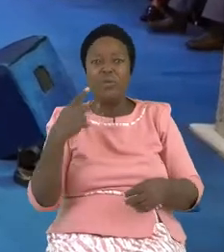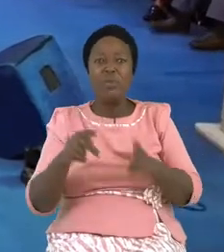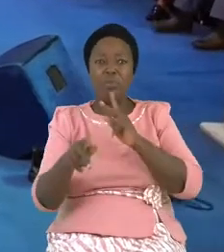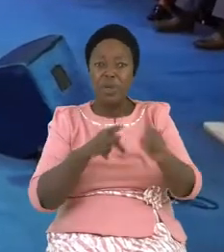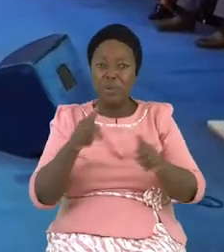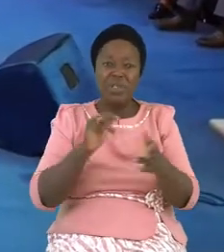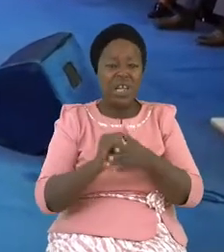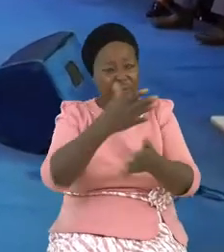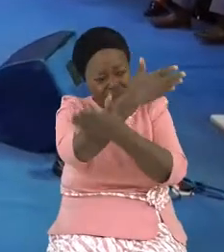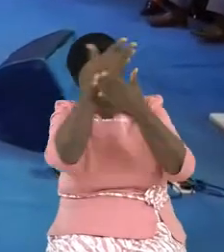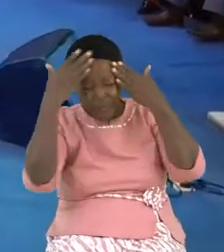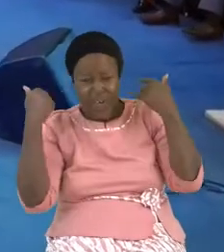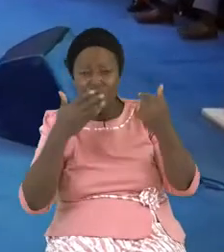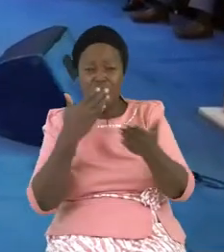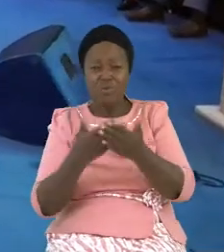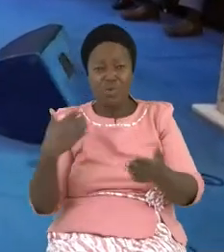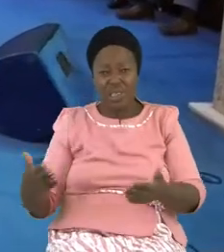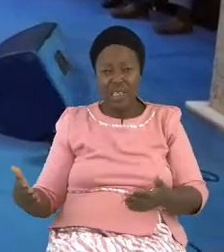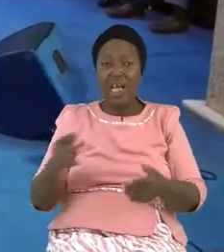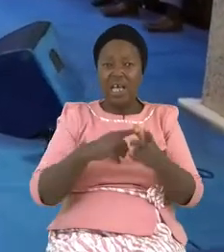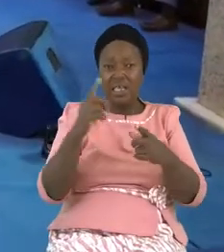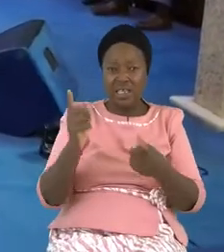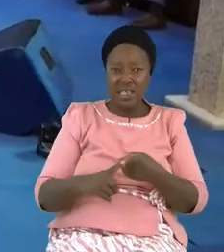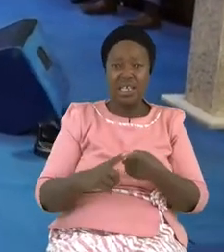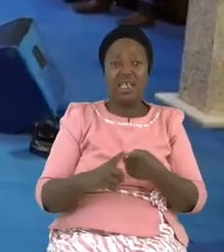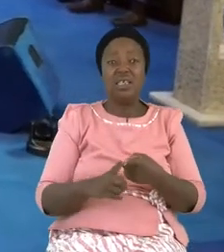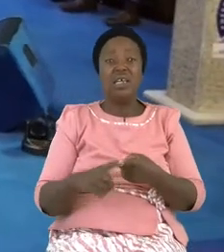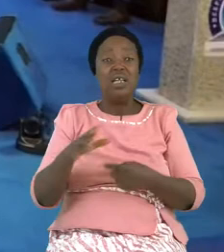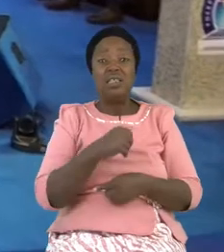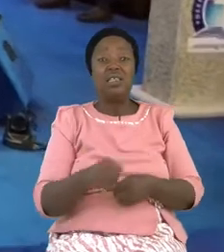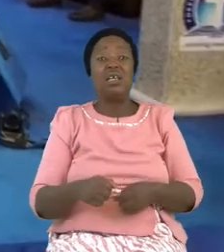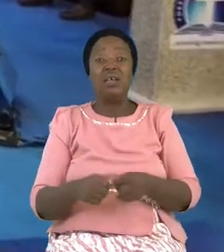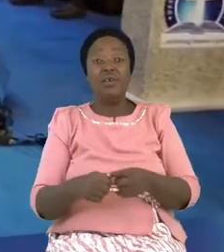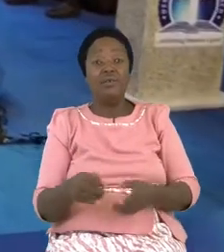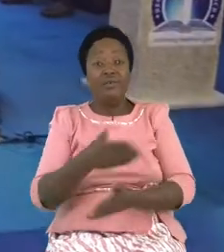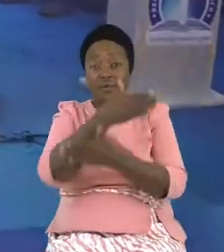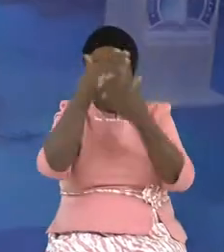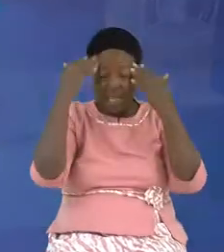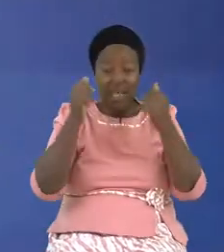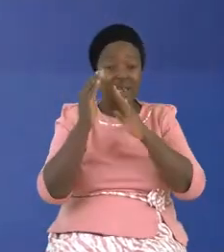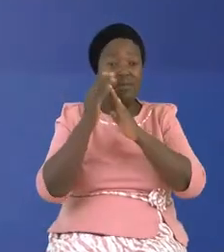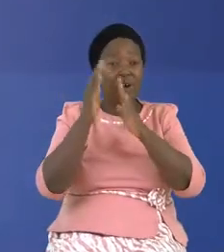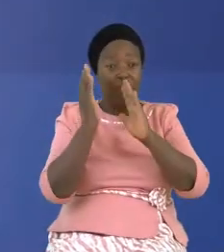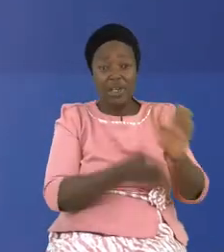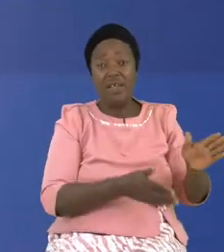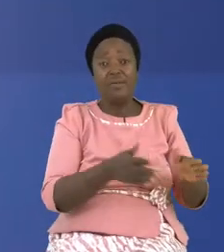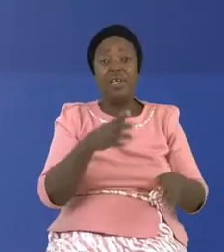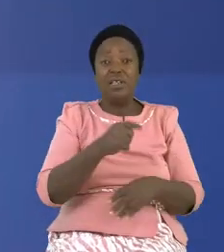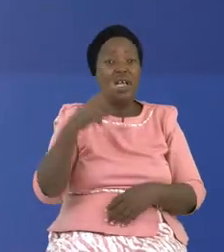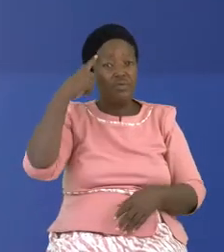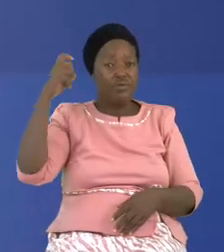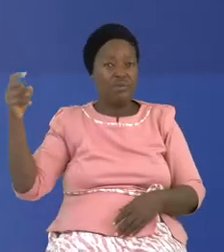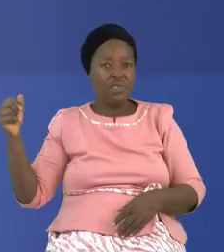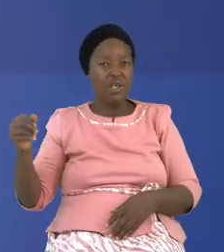forget virtues, and then they have displaced dreams. The dream they had,